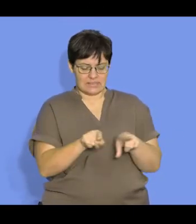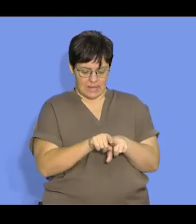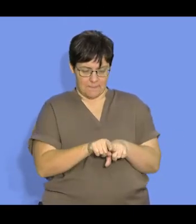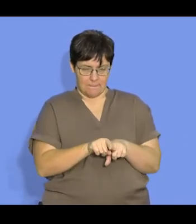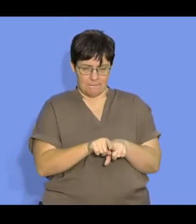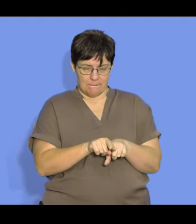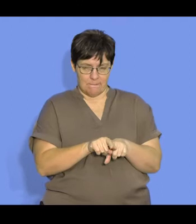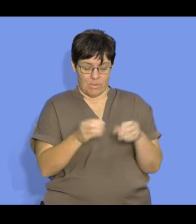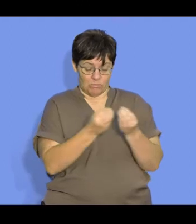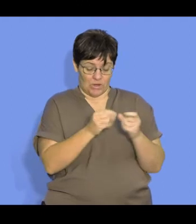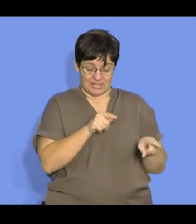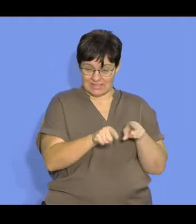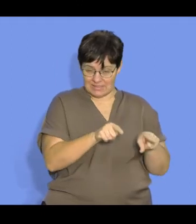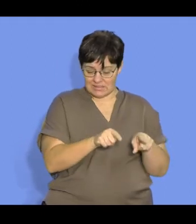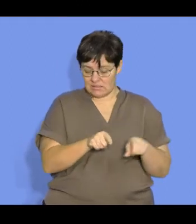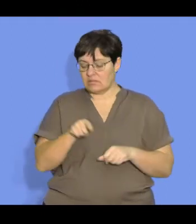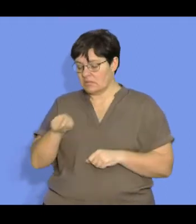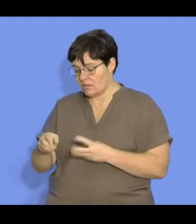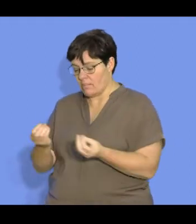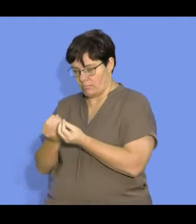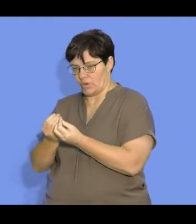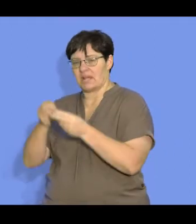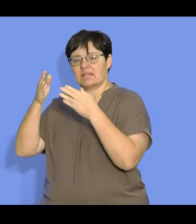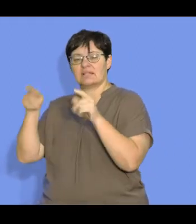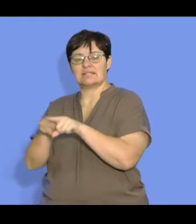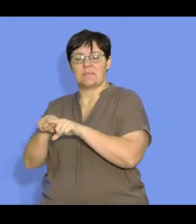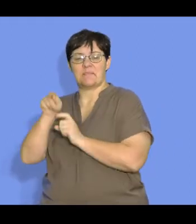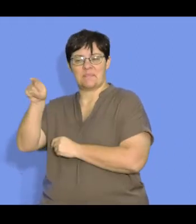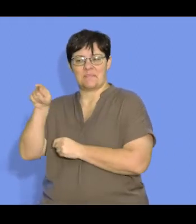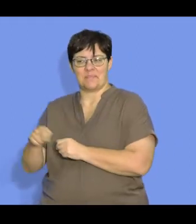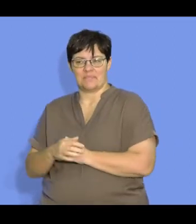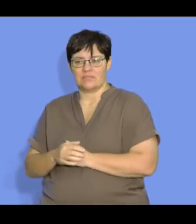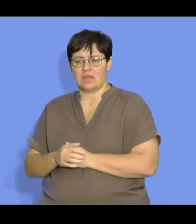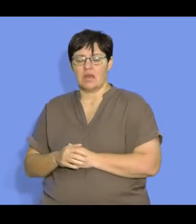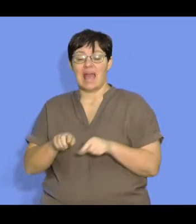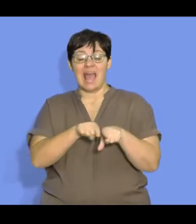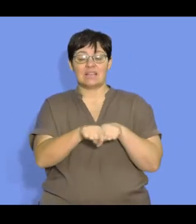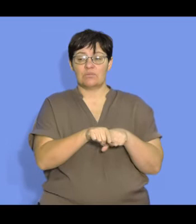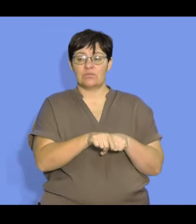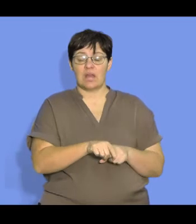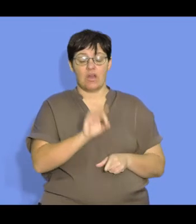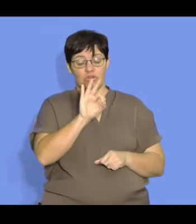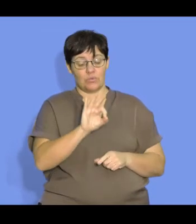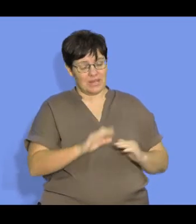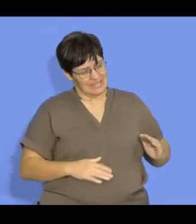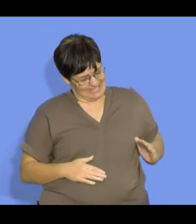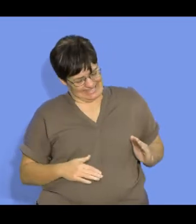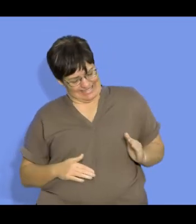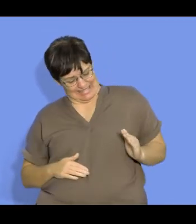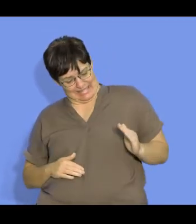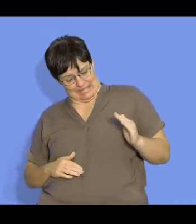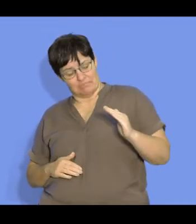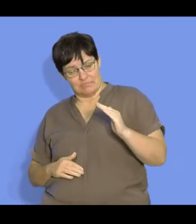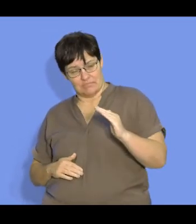with the same reactants and we ended with the same product. But because experiment 3 is much steeper in